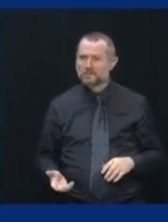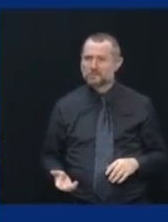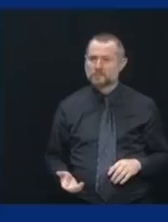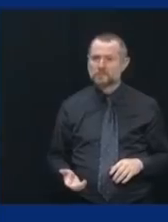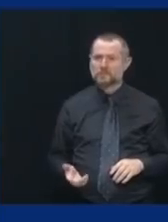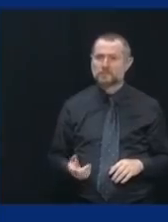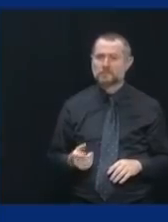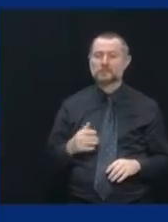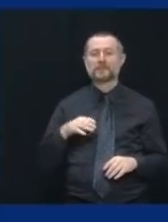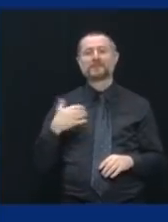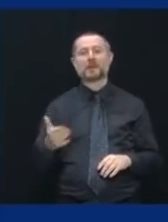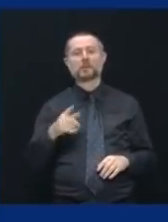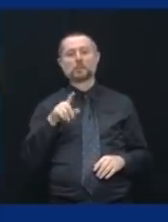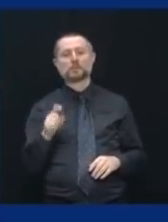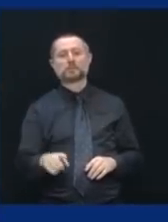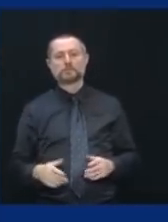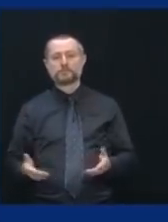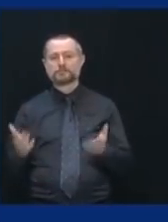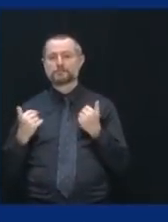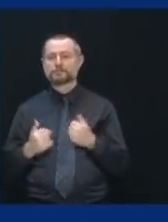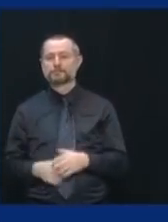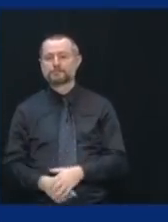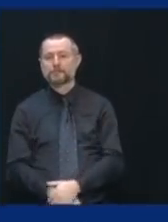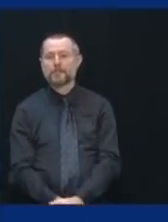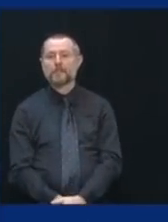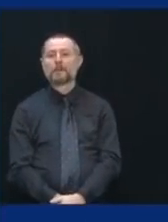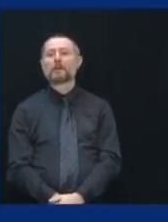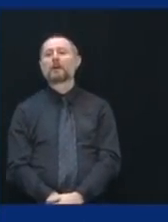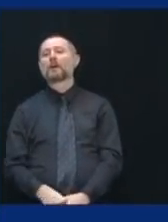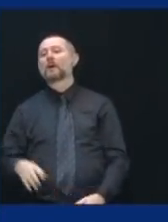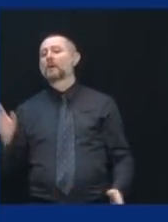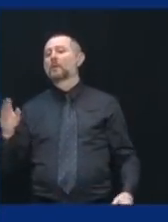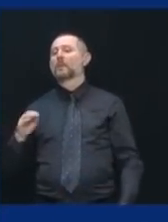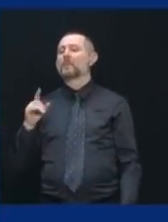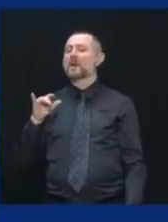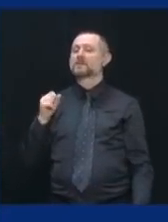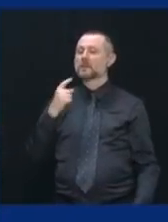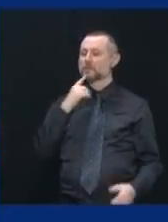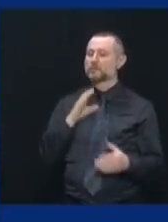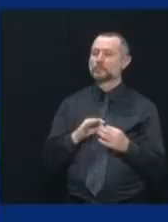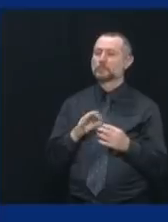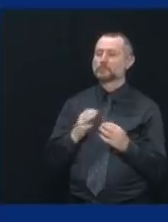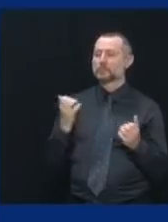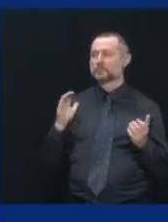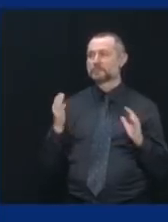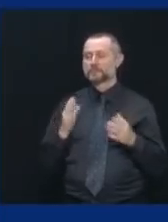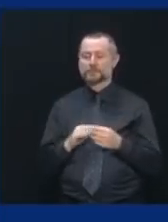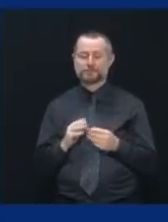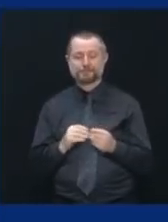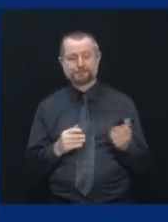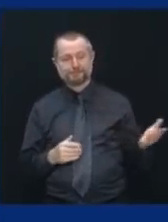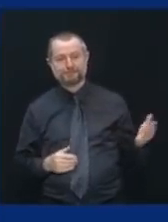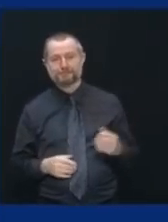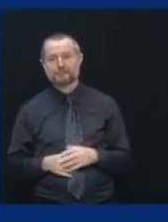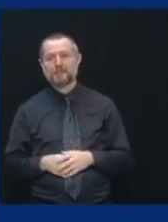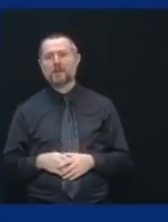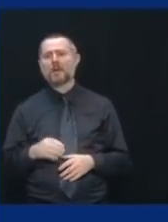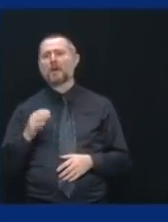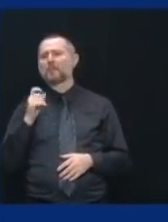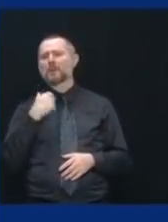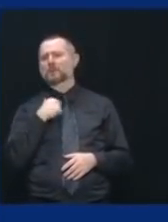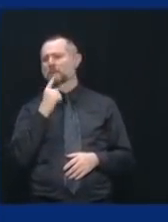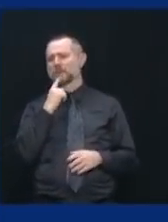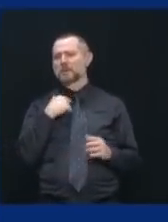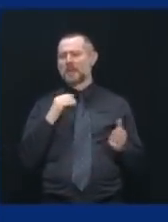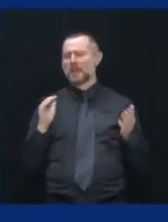Next question. Plan changes. Melissa, thanks, Governor. Melissa has an analogy on my house is on fire. I don't know that I have an analogy, but I